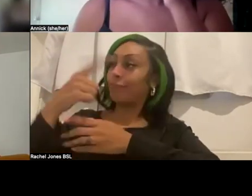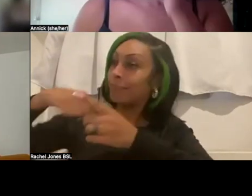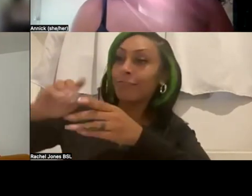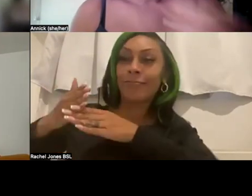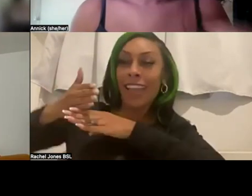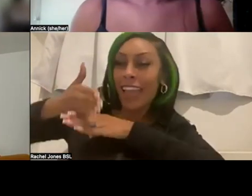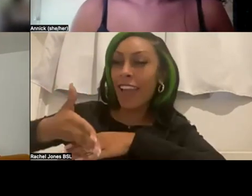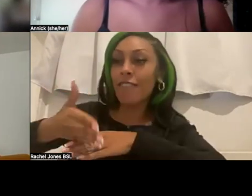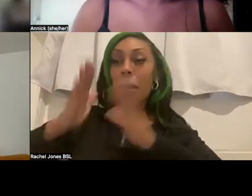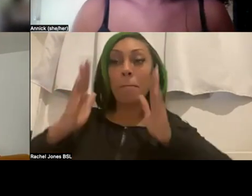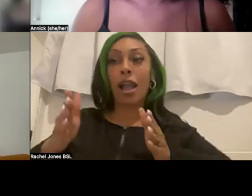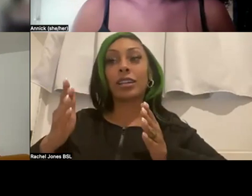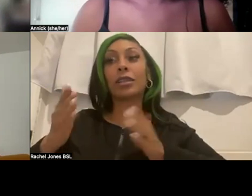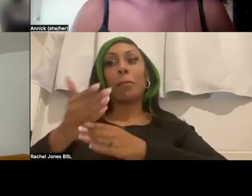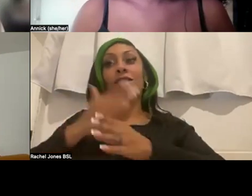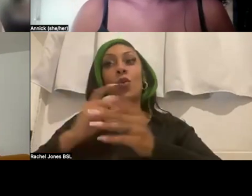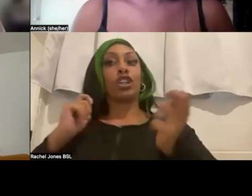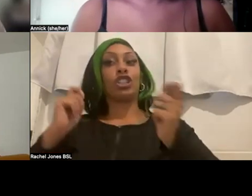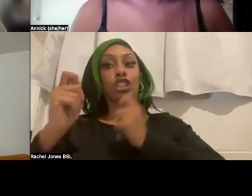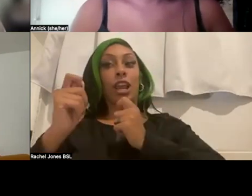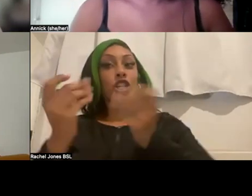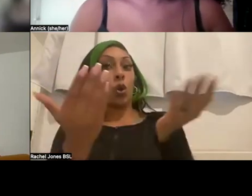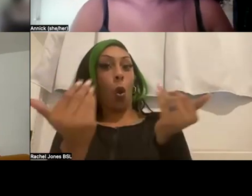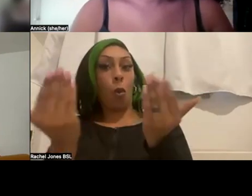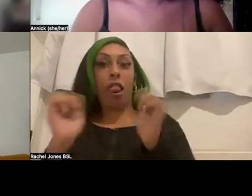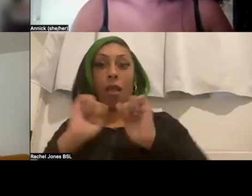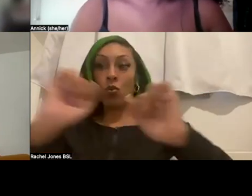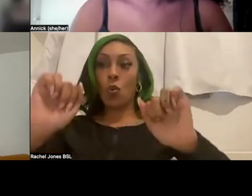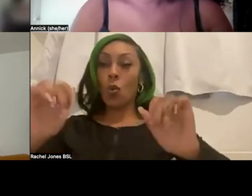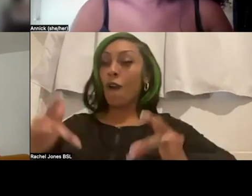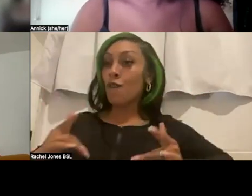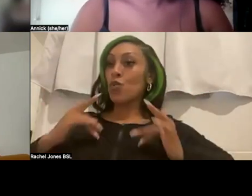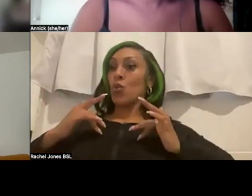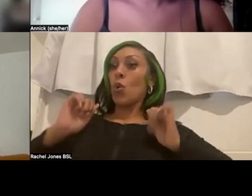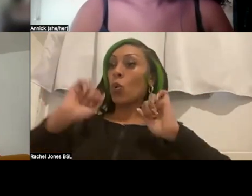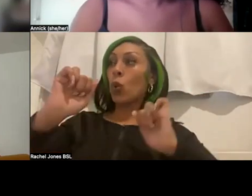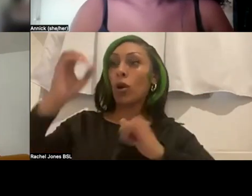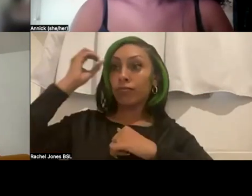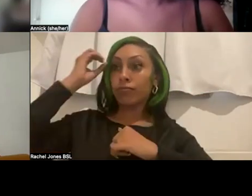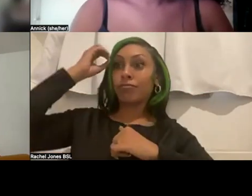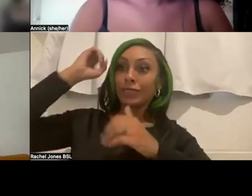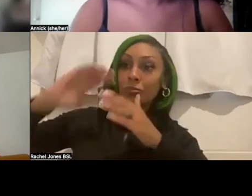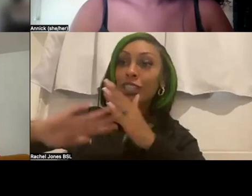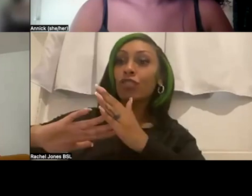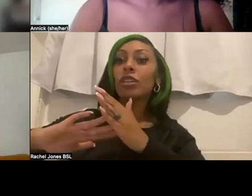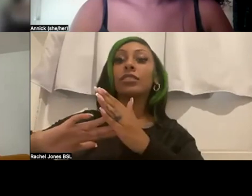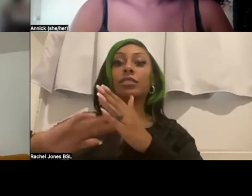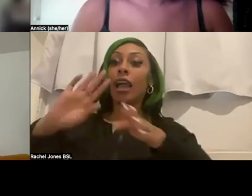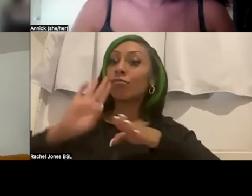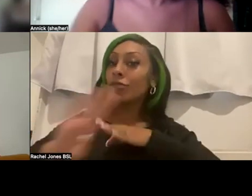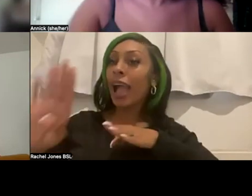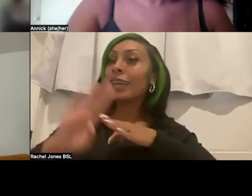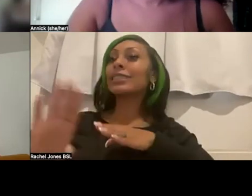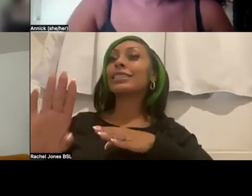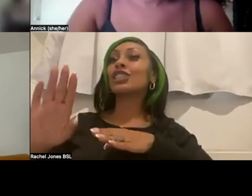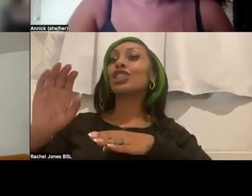so we welcome all your insights and experiences as independent practitioners and practitioners working within